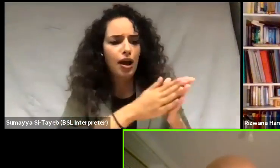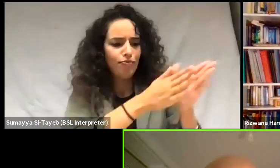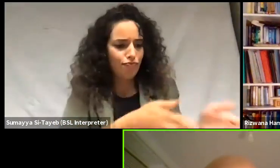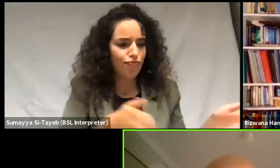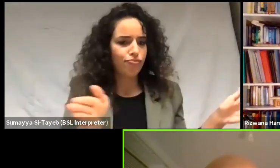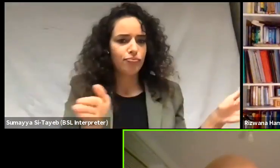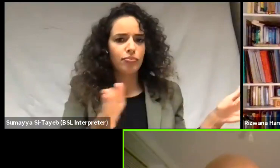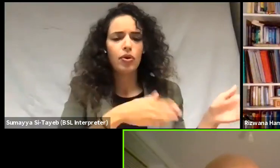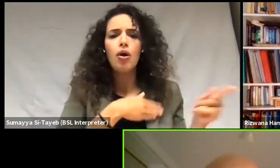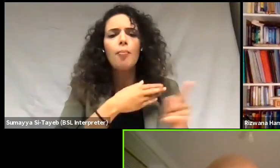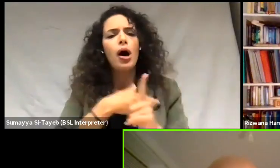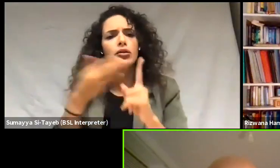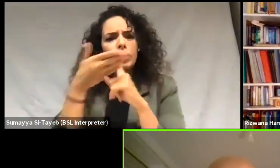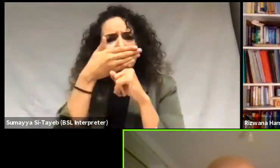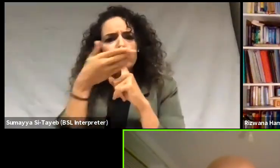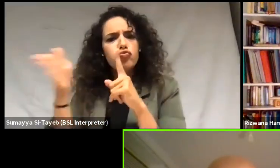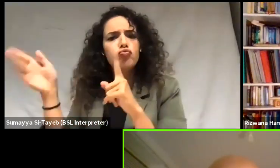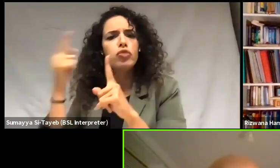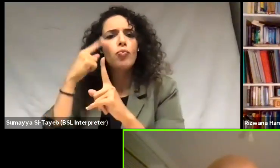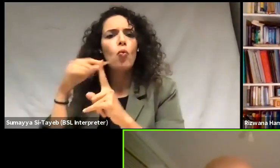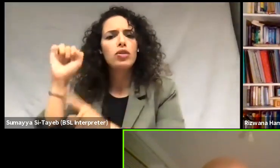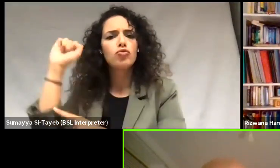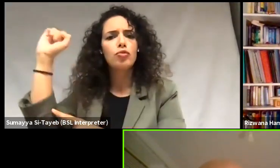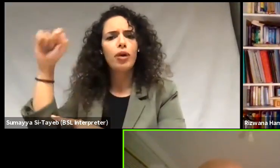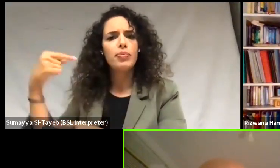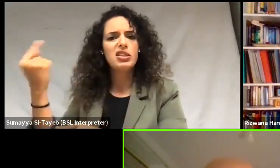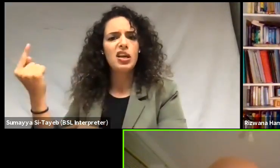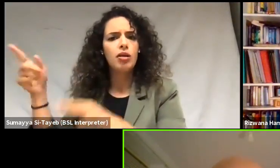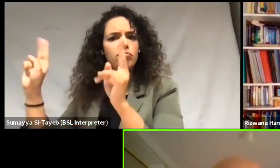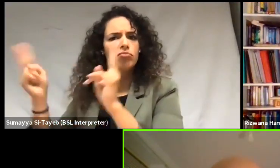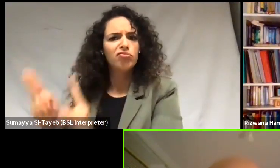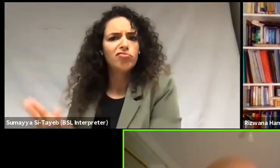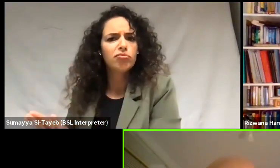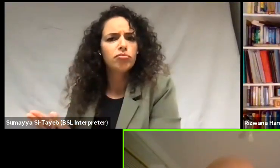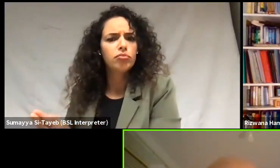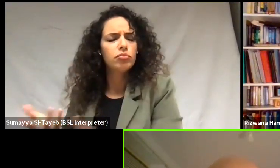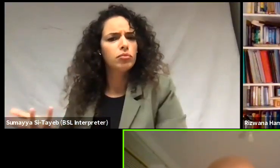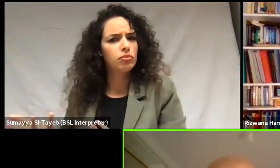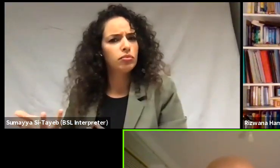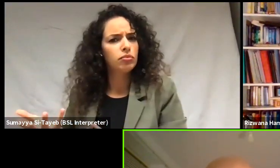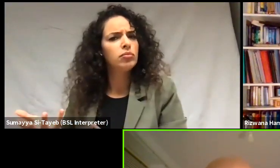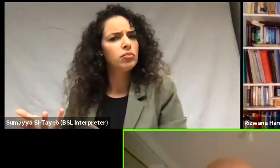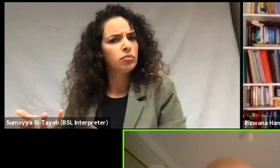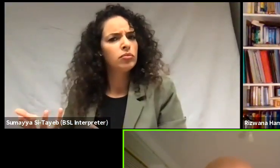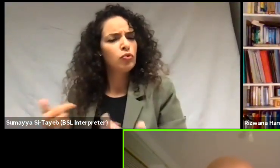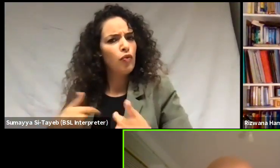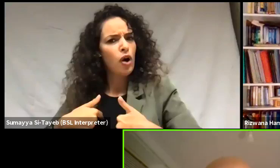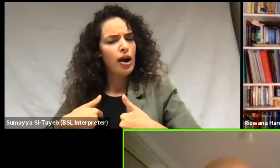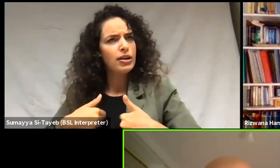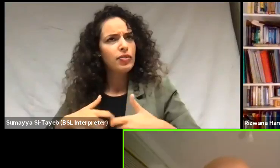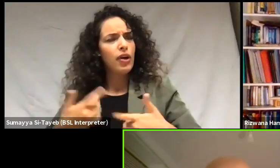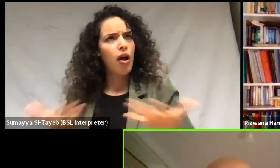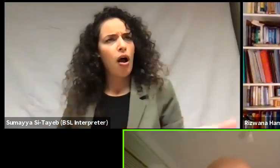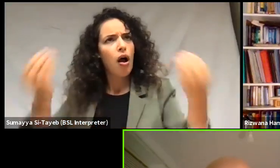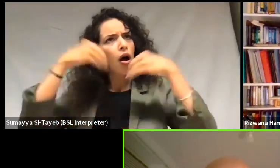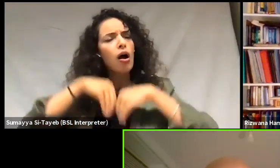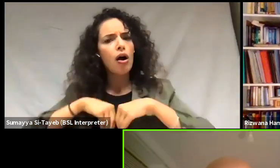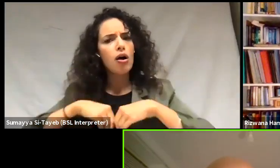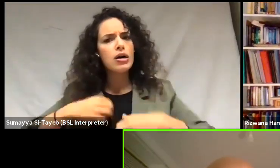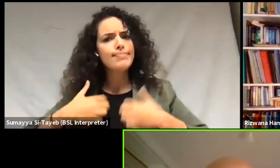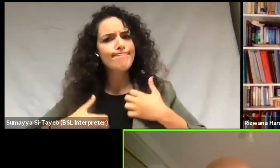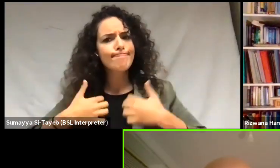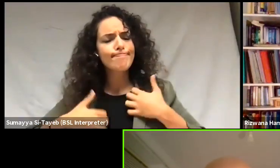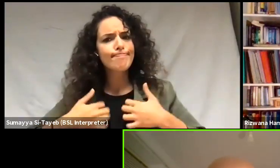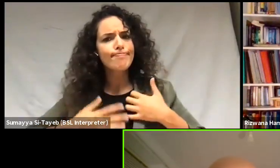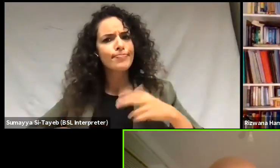than 25%. So that gave us a sort of something to go on, and our statistical